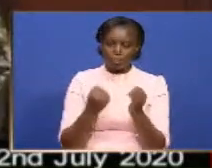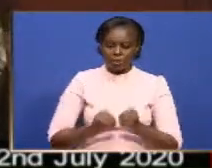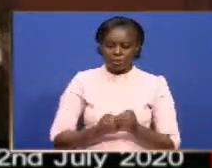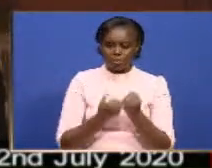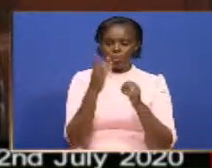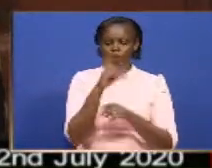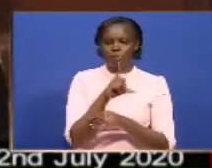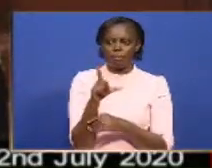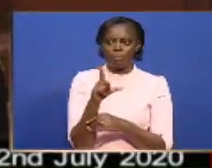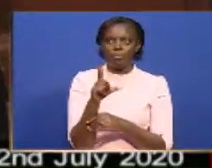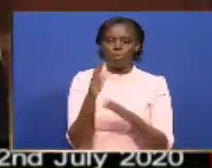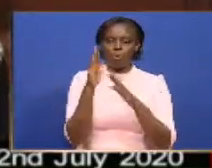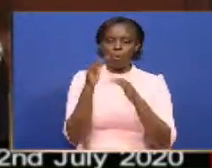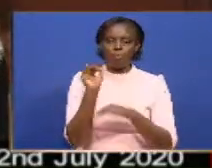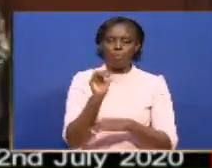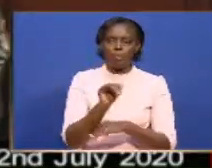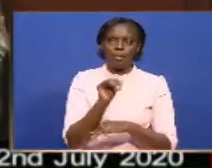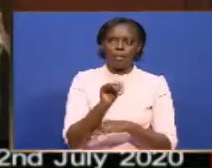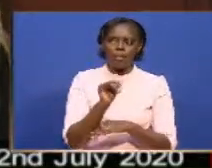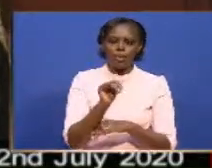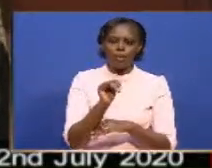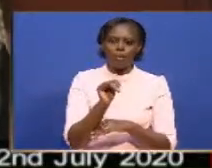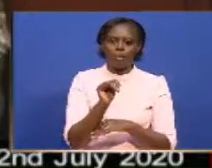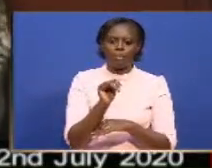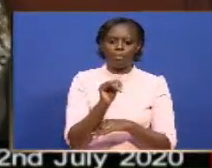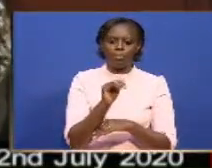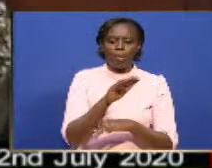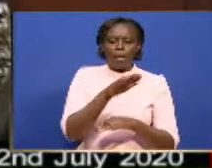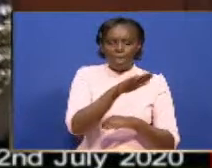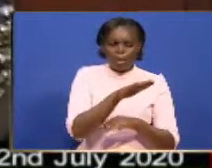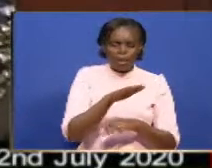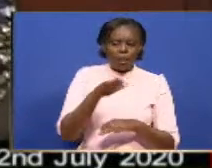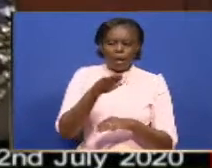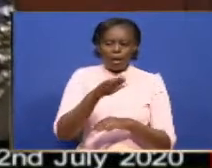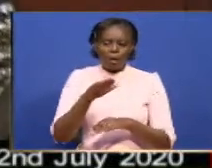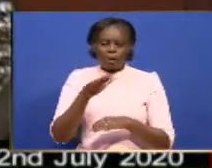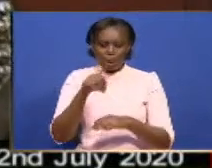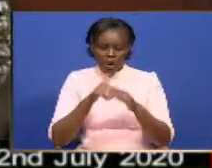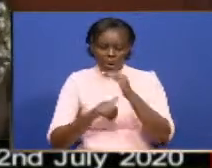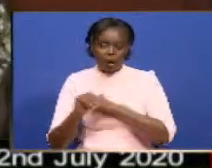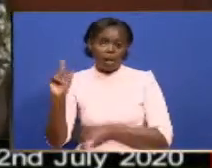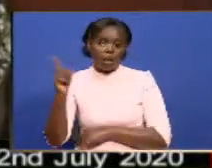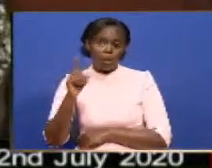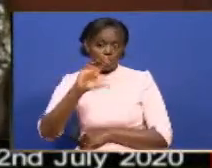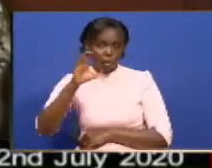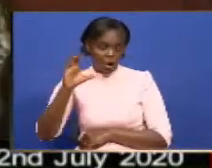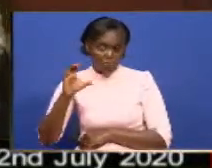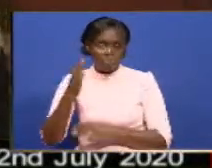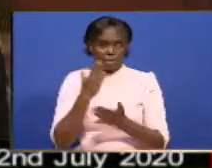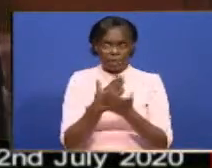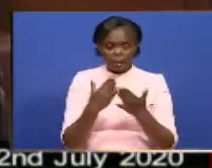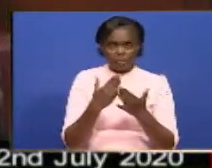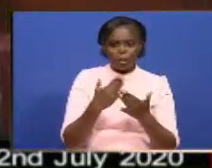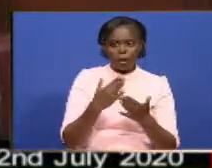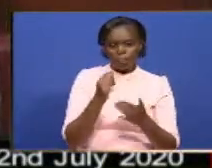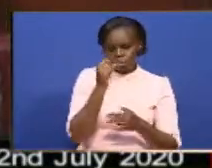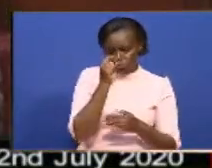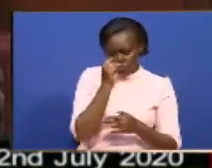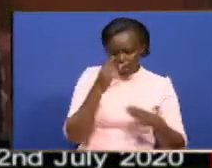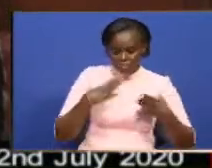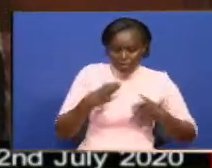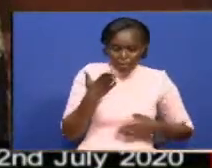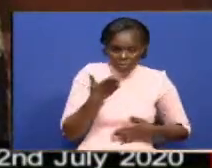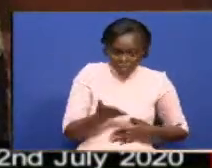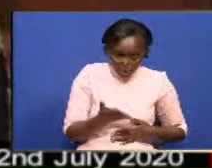bill, and we hope that various estates, especially in Nairobi County, some have Sudanese, others